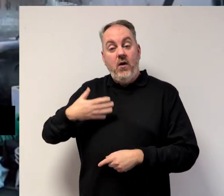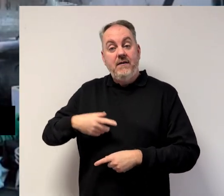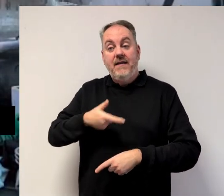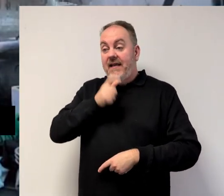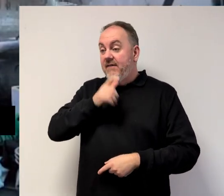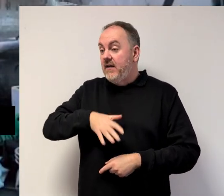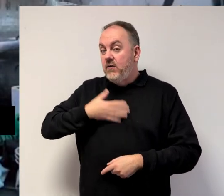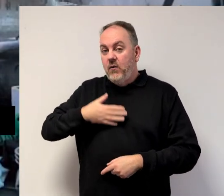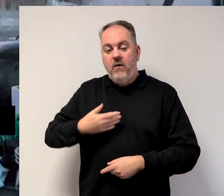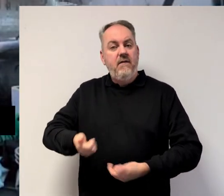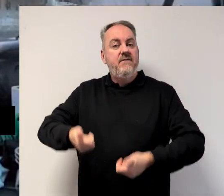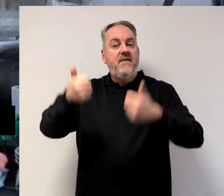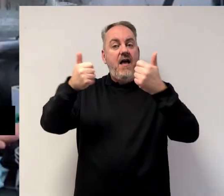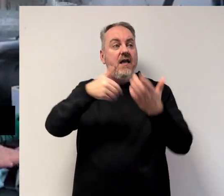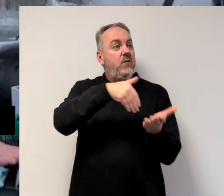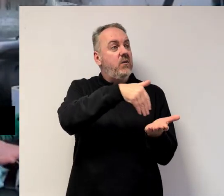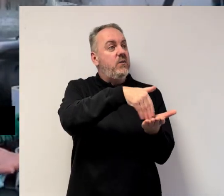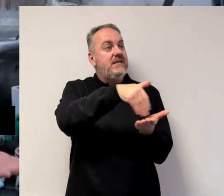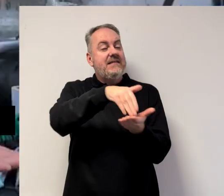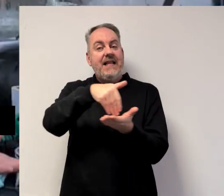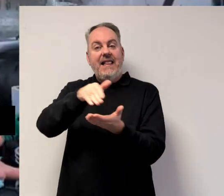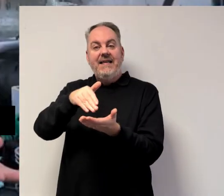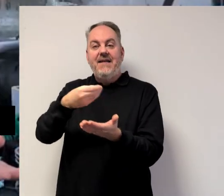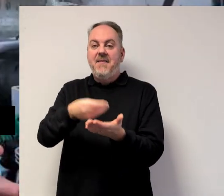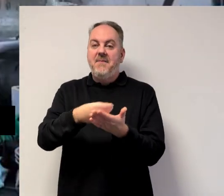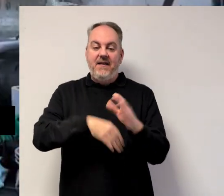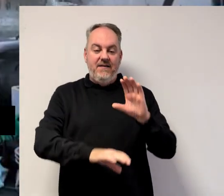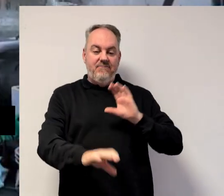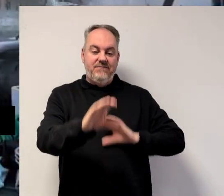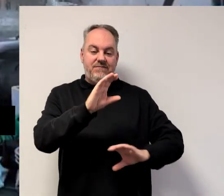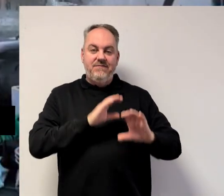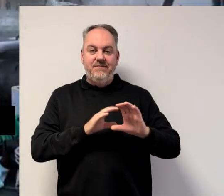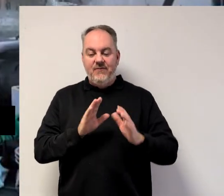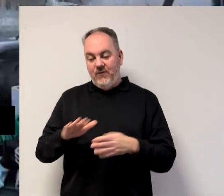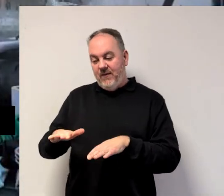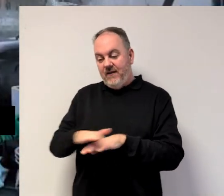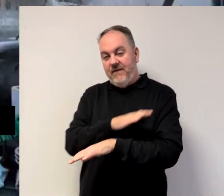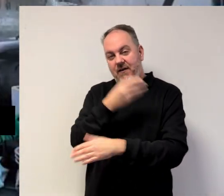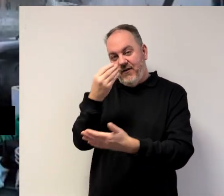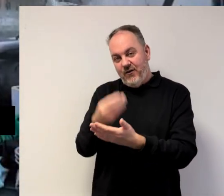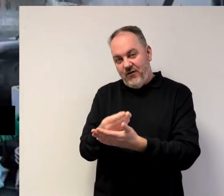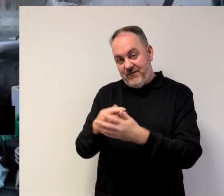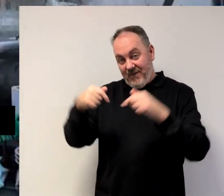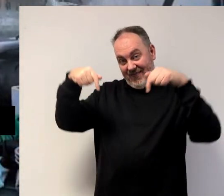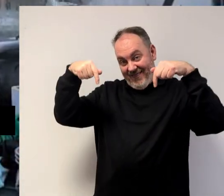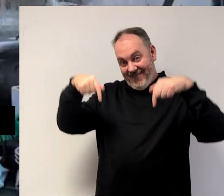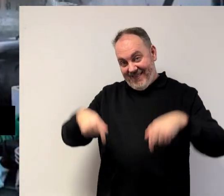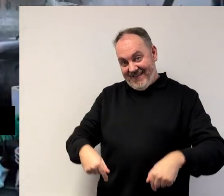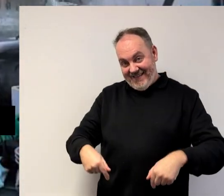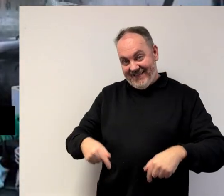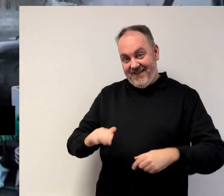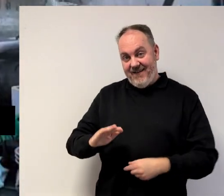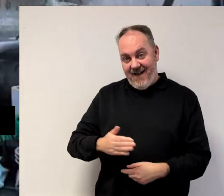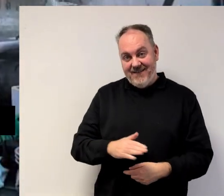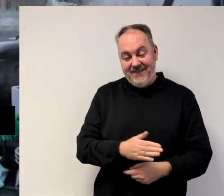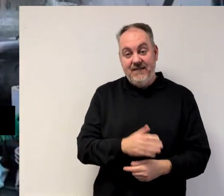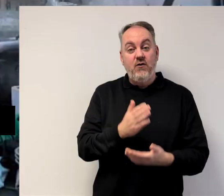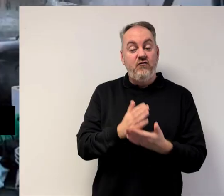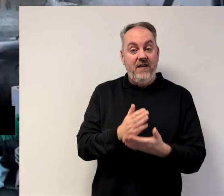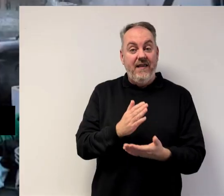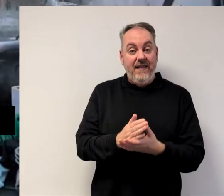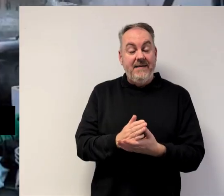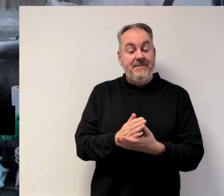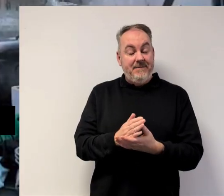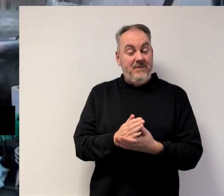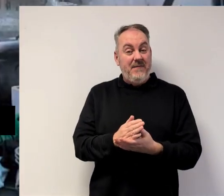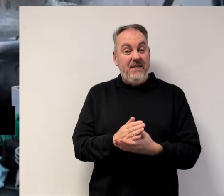goes back into the garden for things that we need. So the first couple of years, we're still getting up and